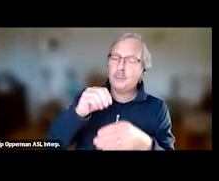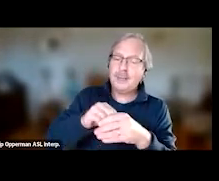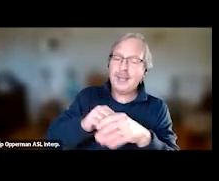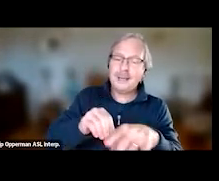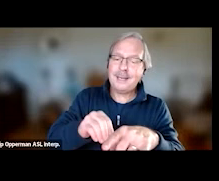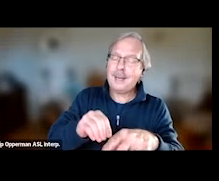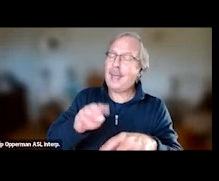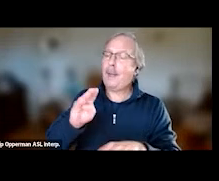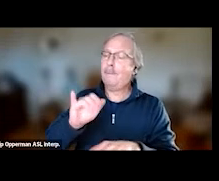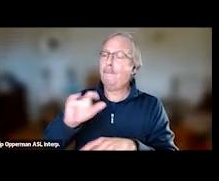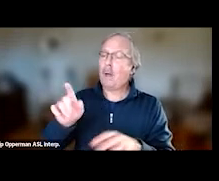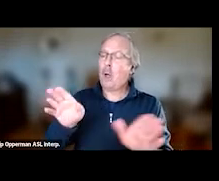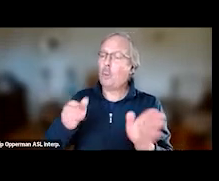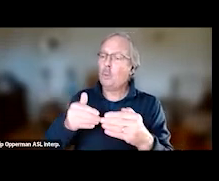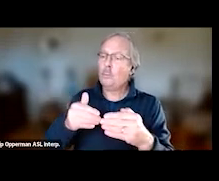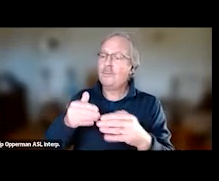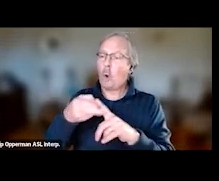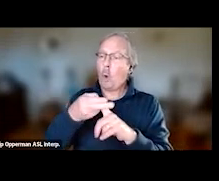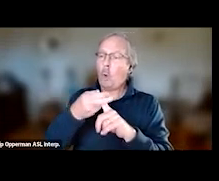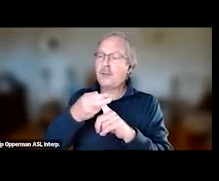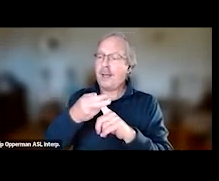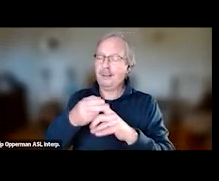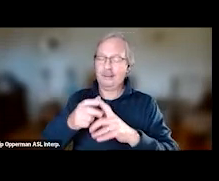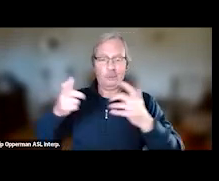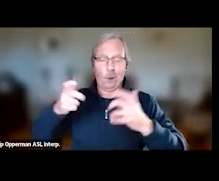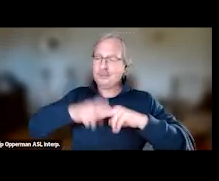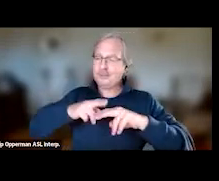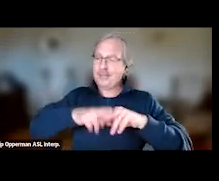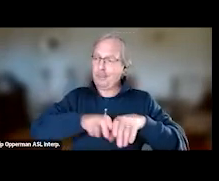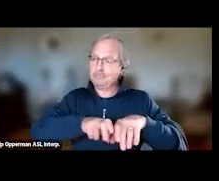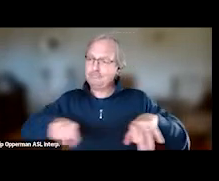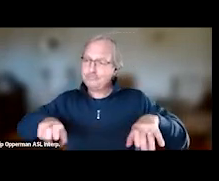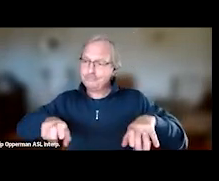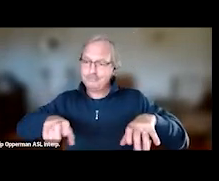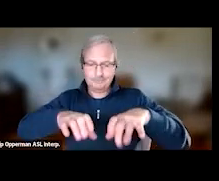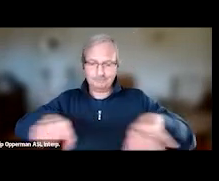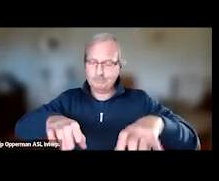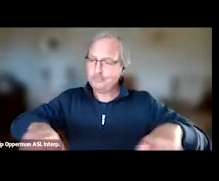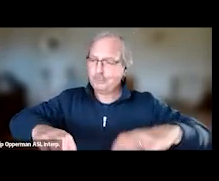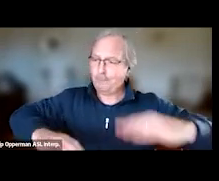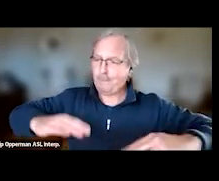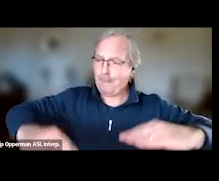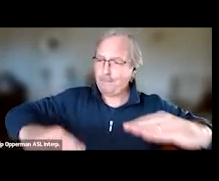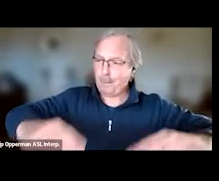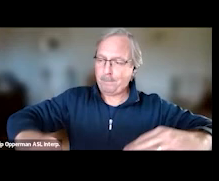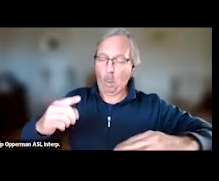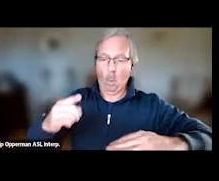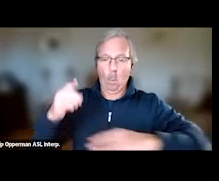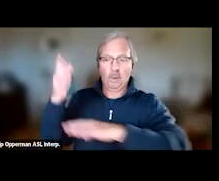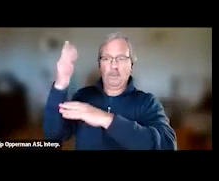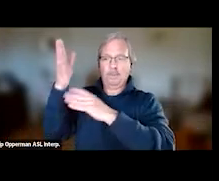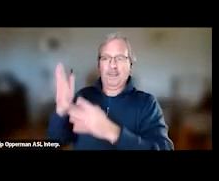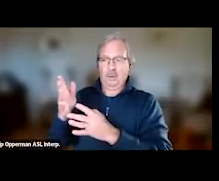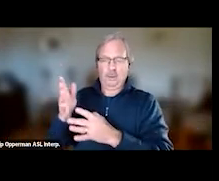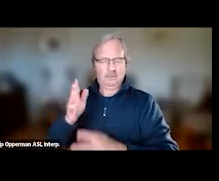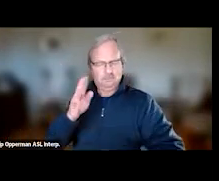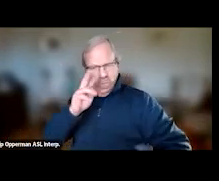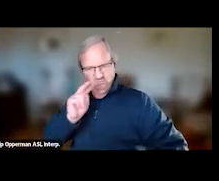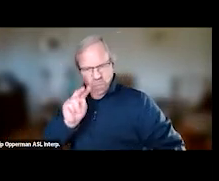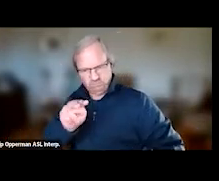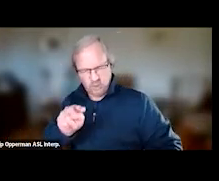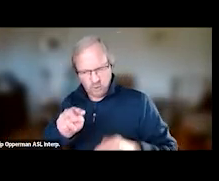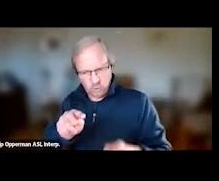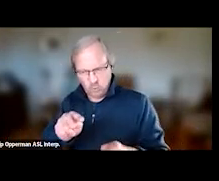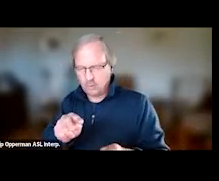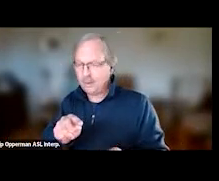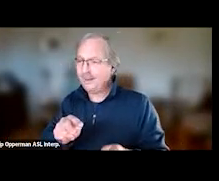where large tables were set up and one speaker talked primarily at you with no active dialogue or